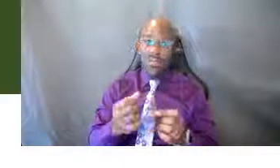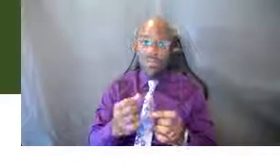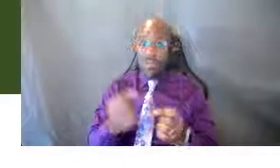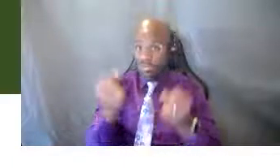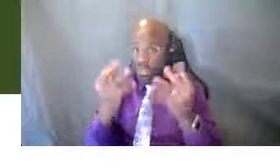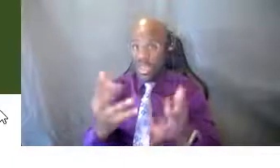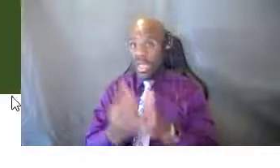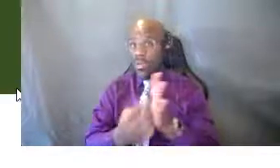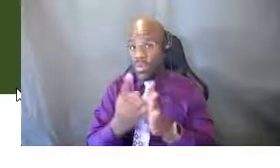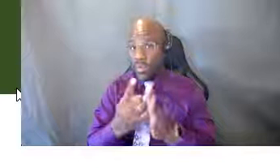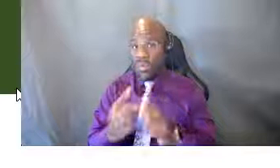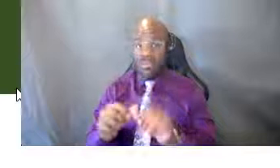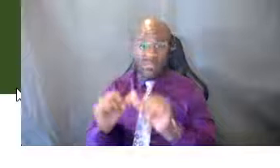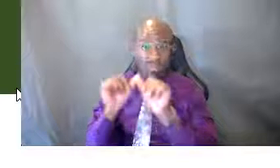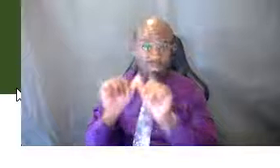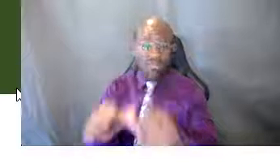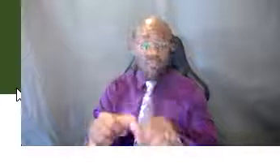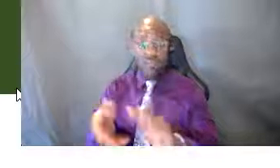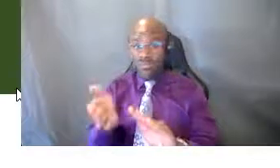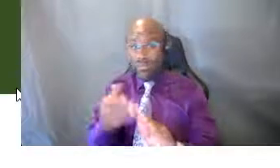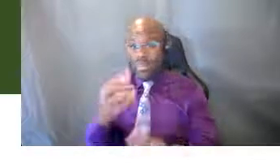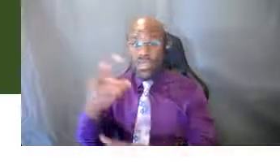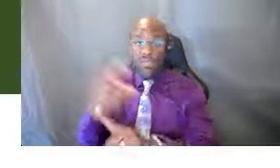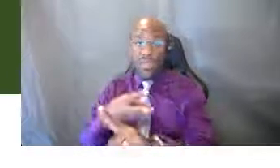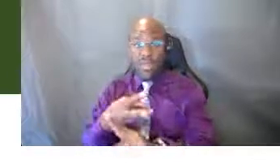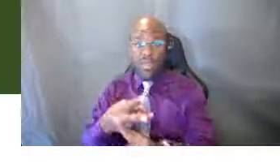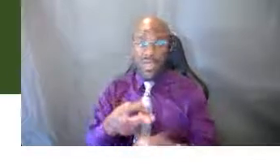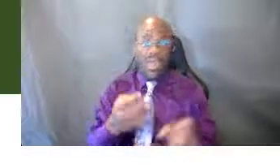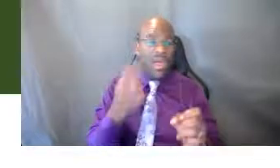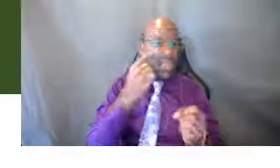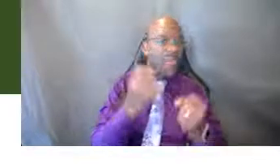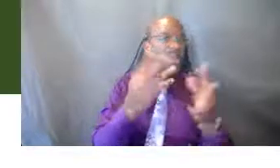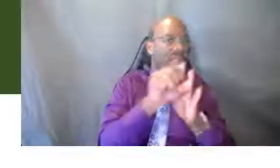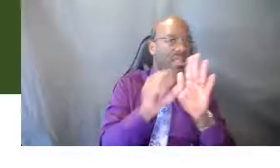think many states across the country could learn from.